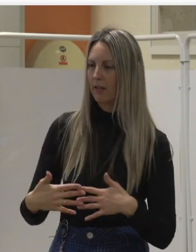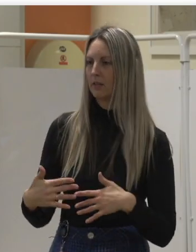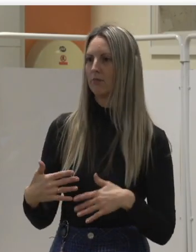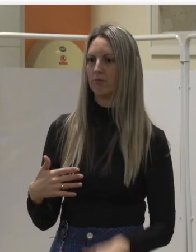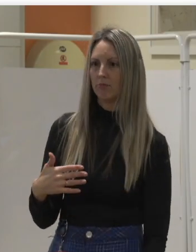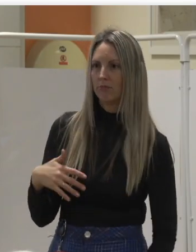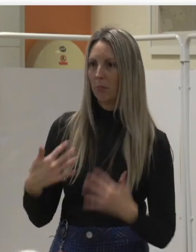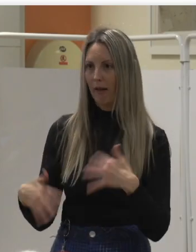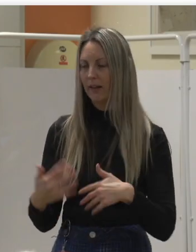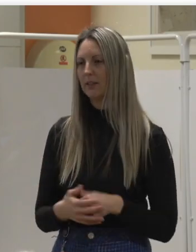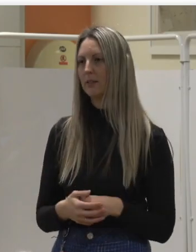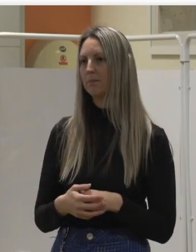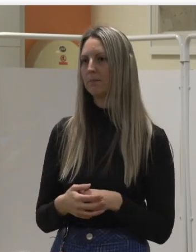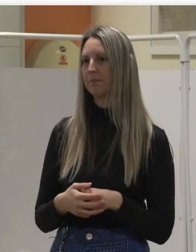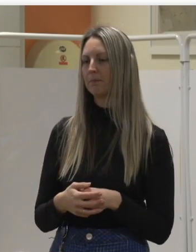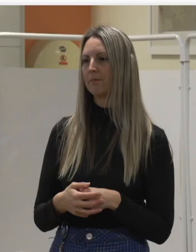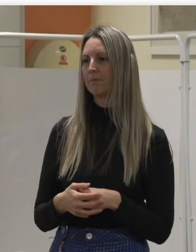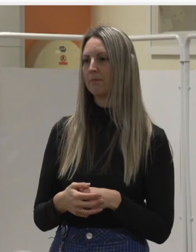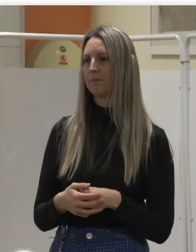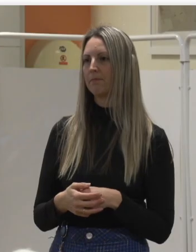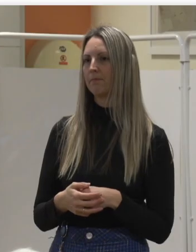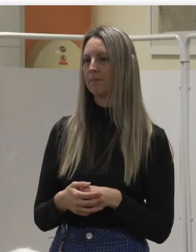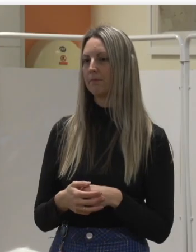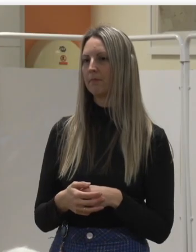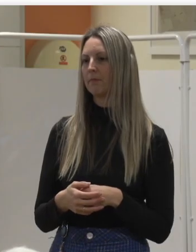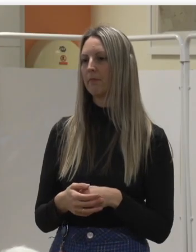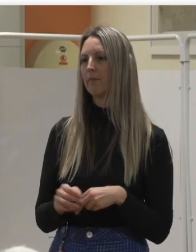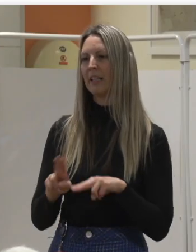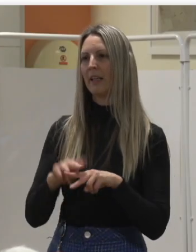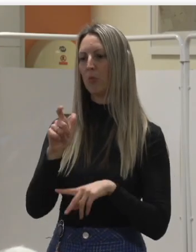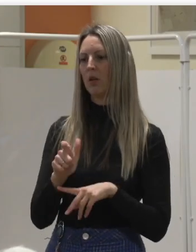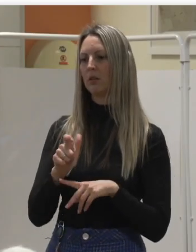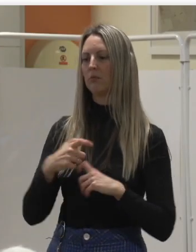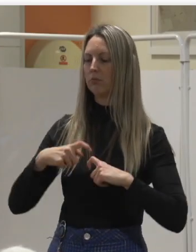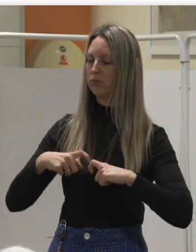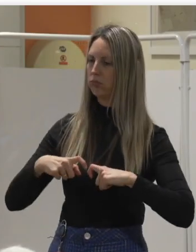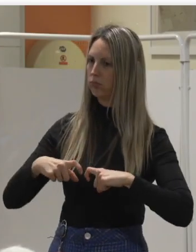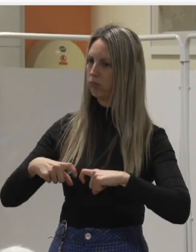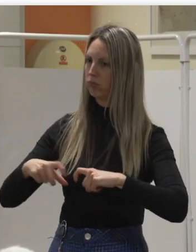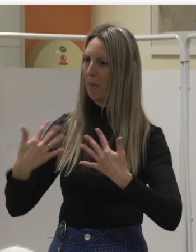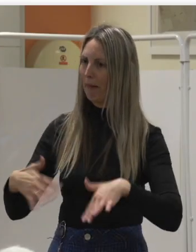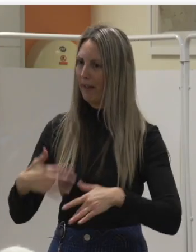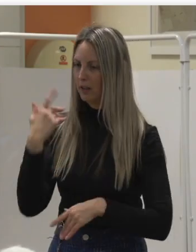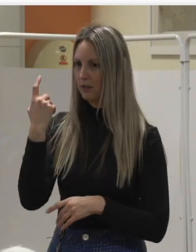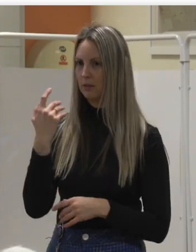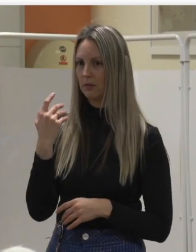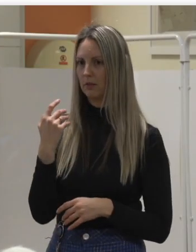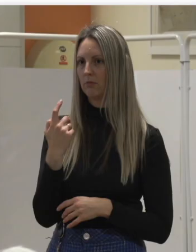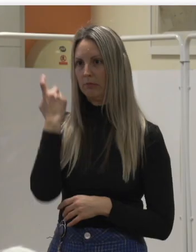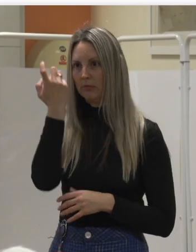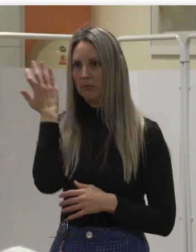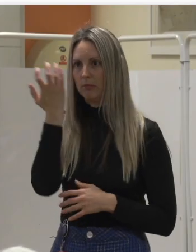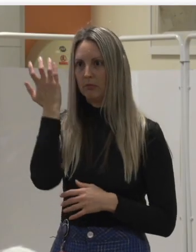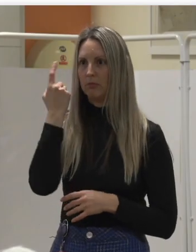when you're in constant pain, you're worried something is going wrong with you. There is major injury or